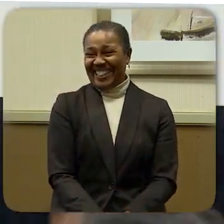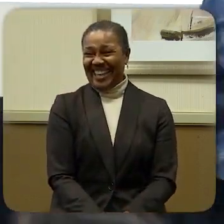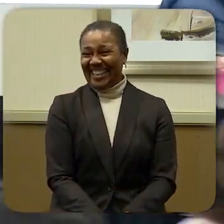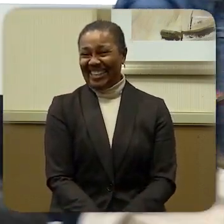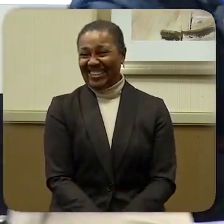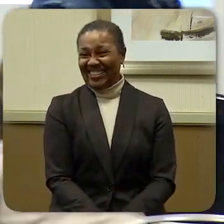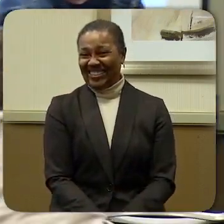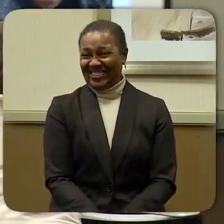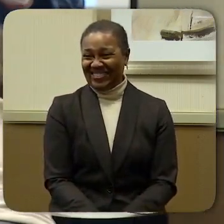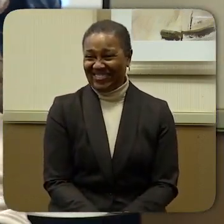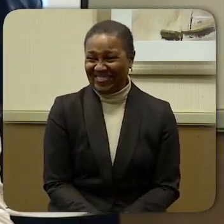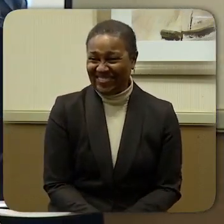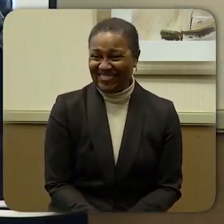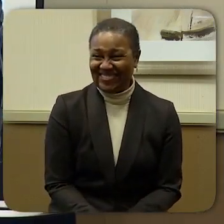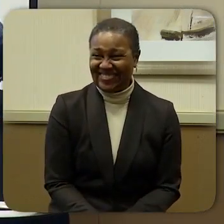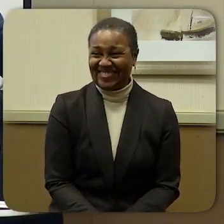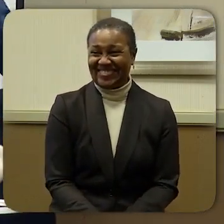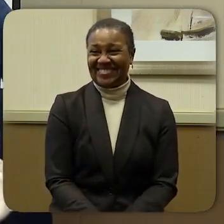Thank you.